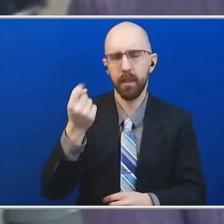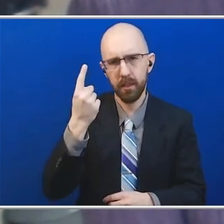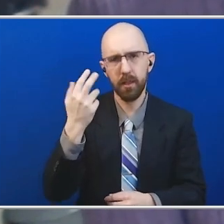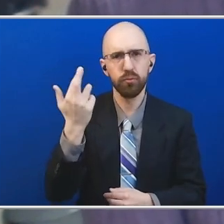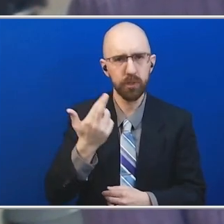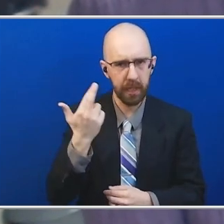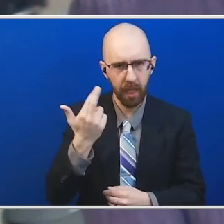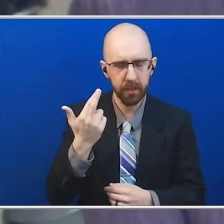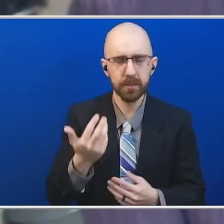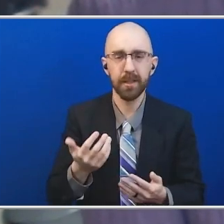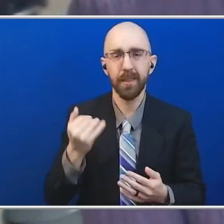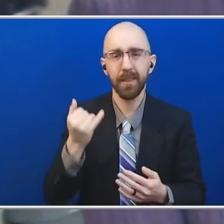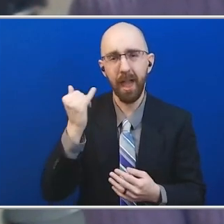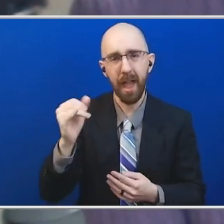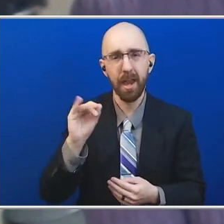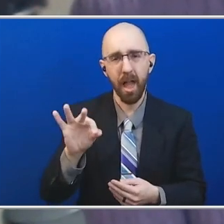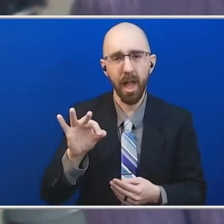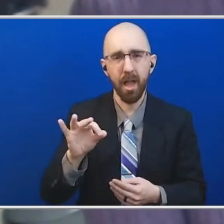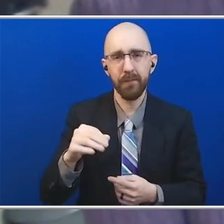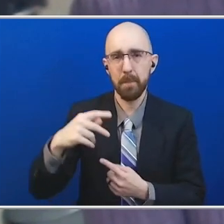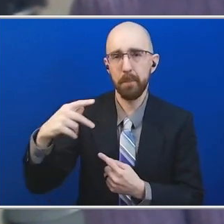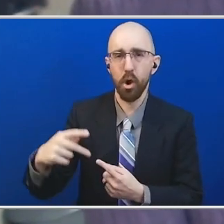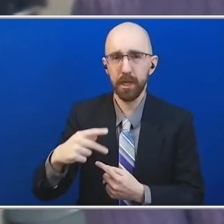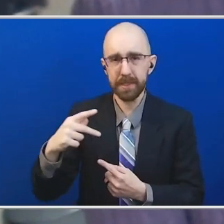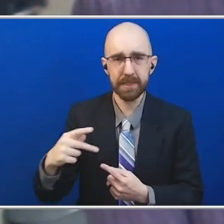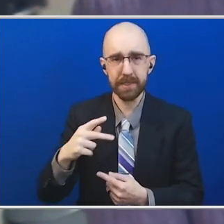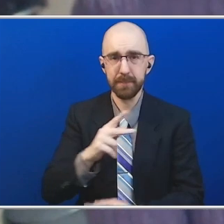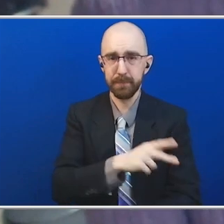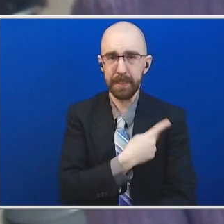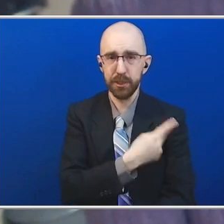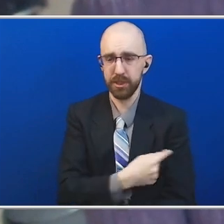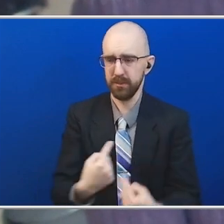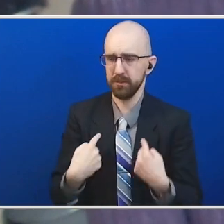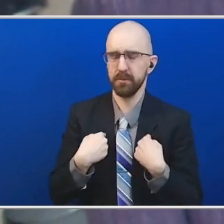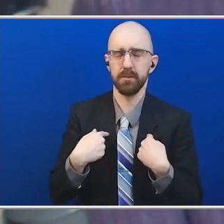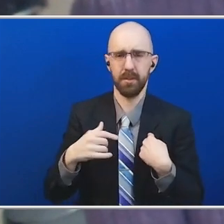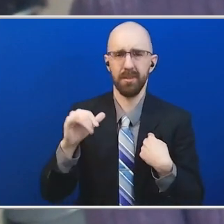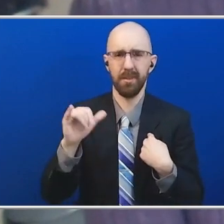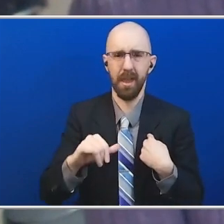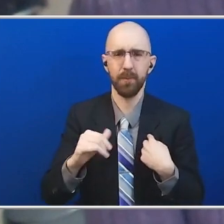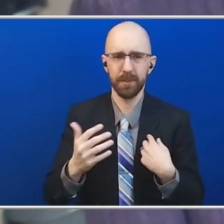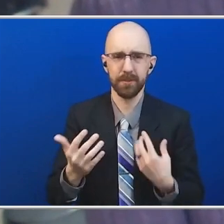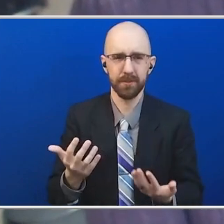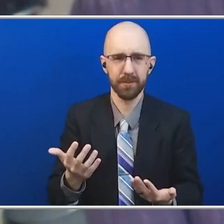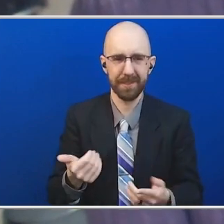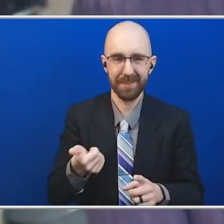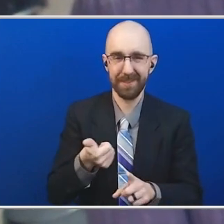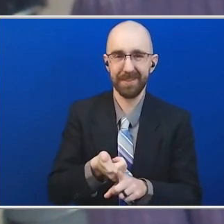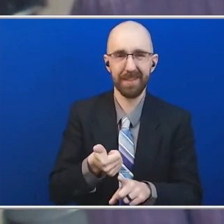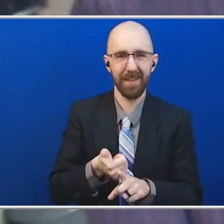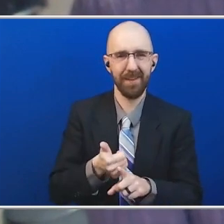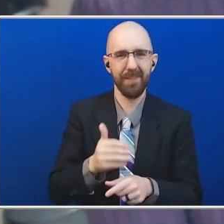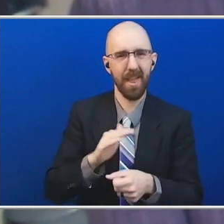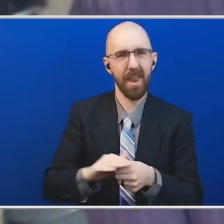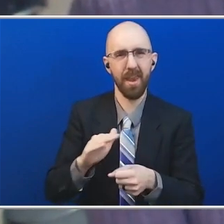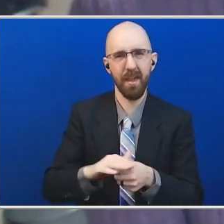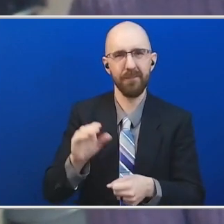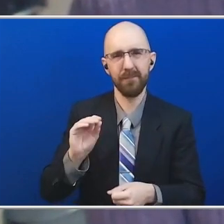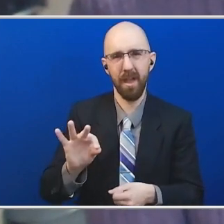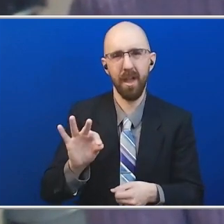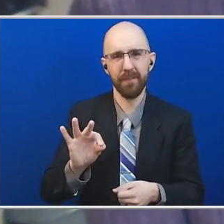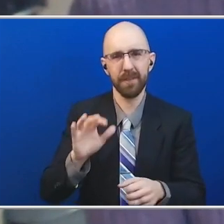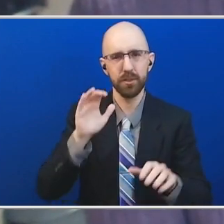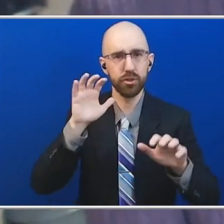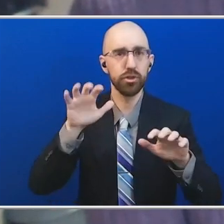a Parkinson's patient was in itself enough of a shock to